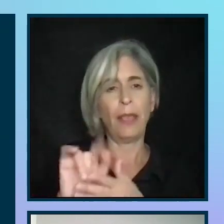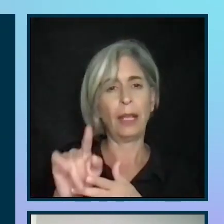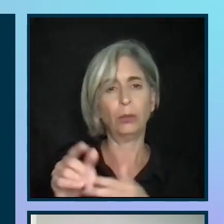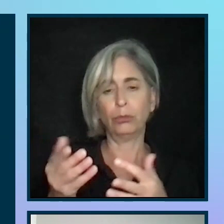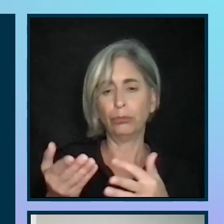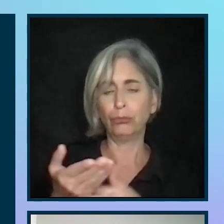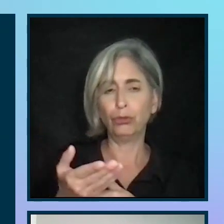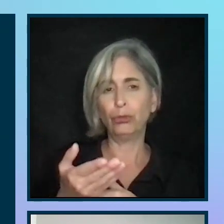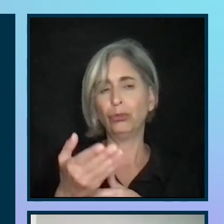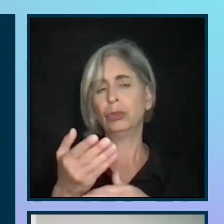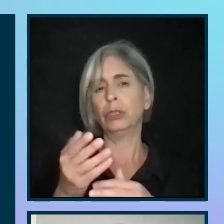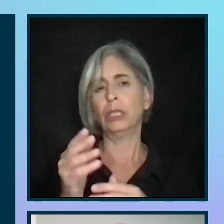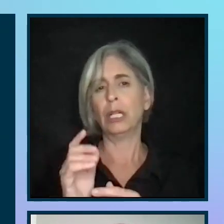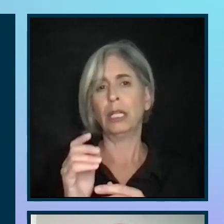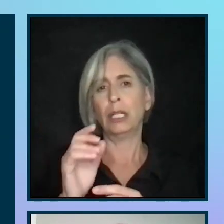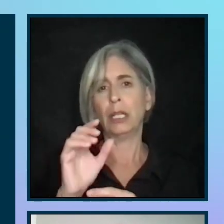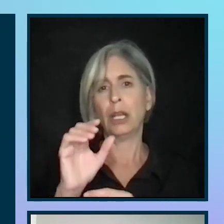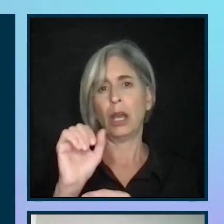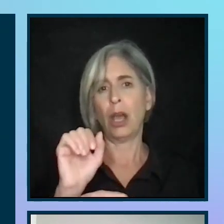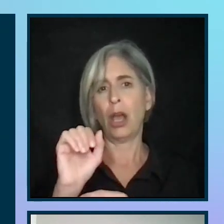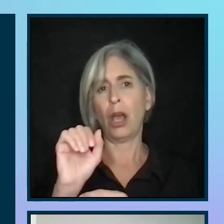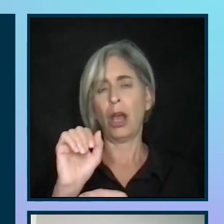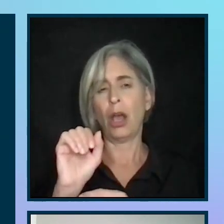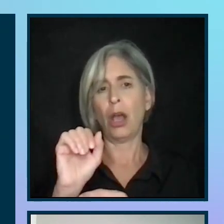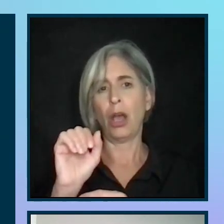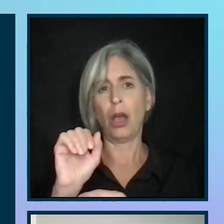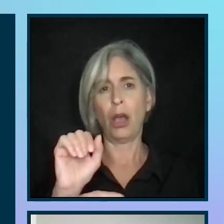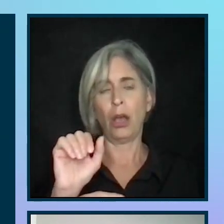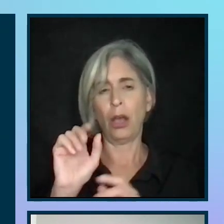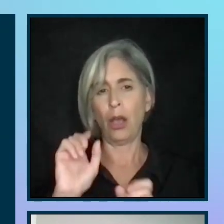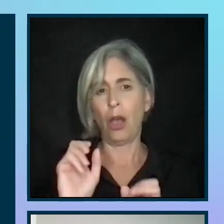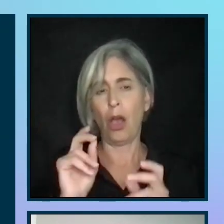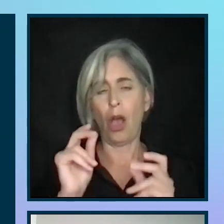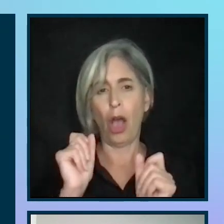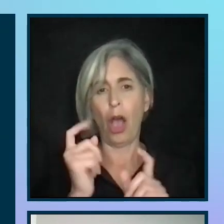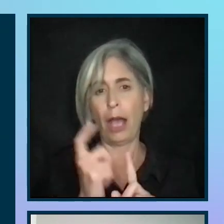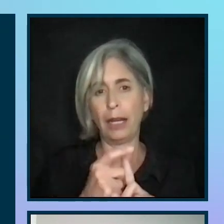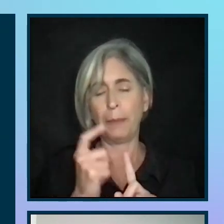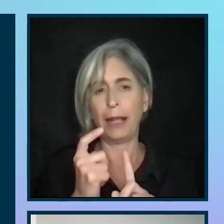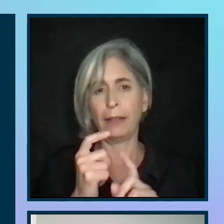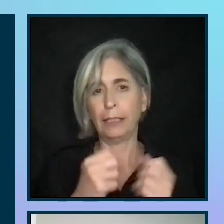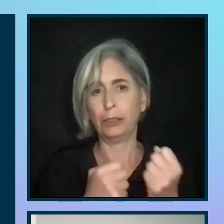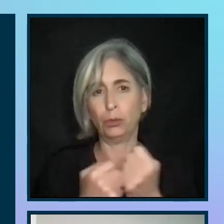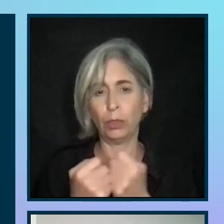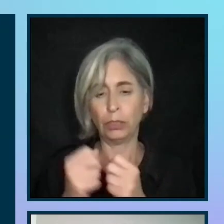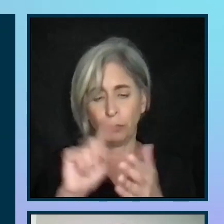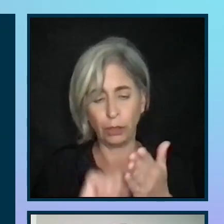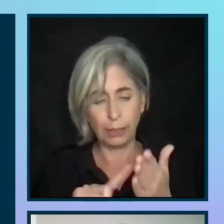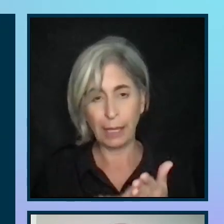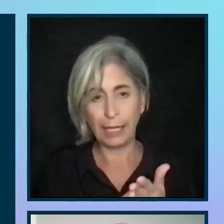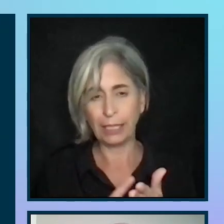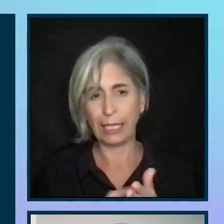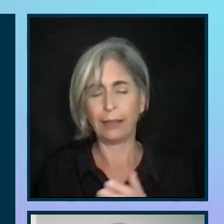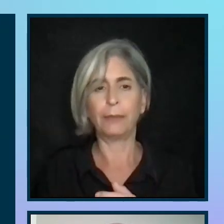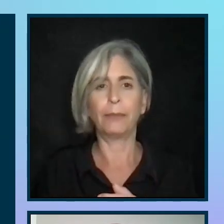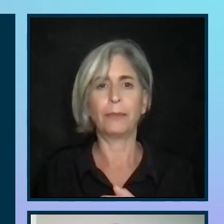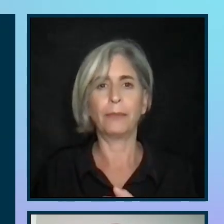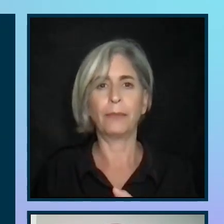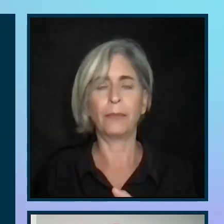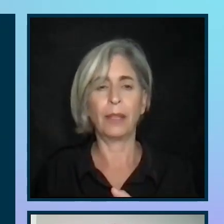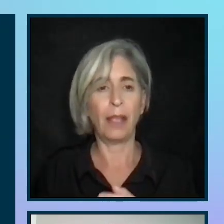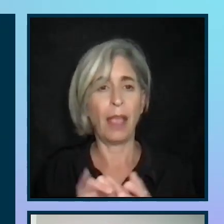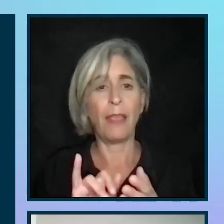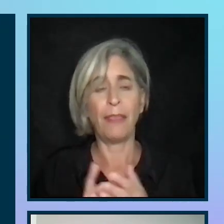through and auto parse references after we've queued it up with the reference structures we're expecting. So that's